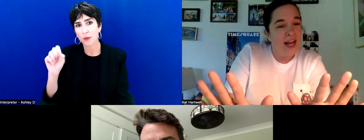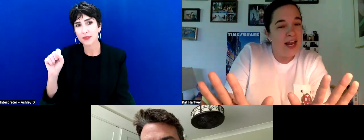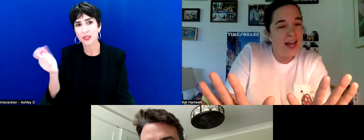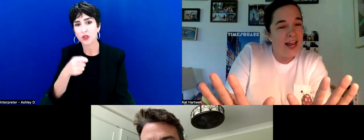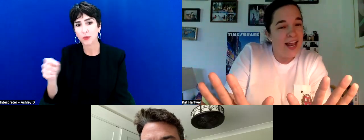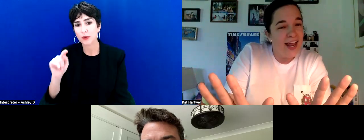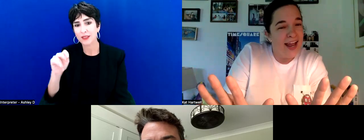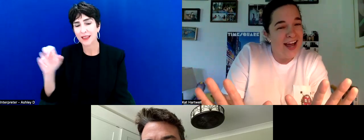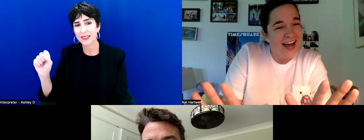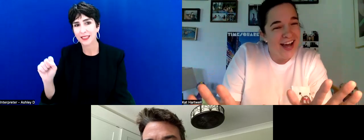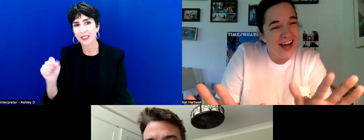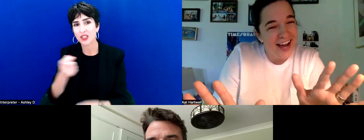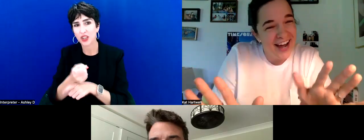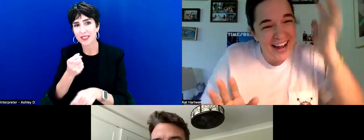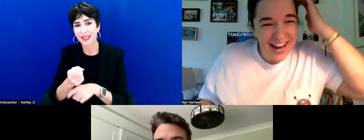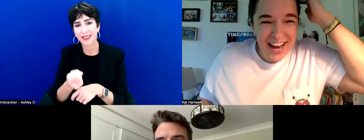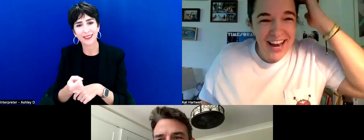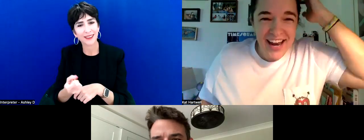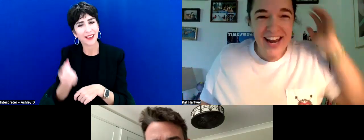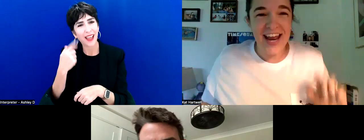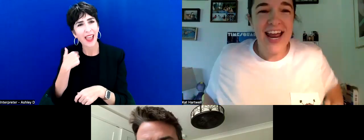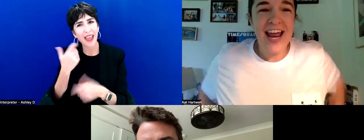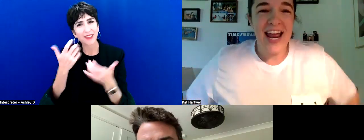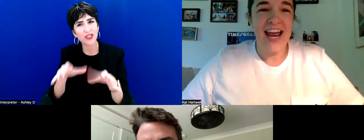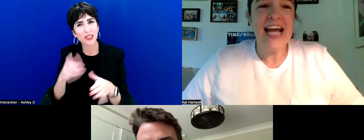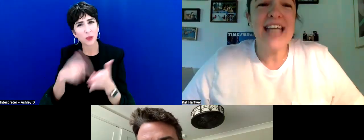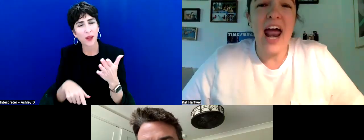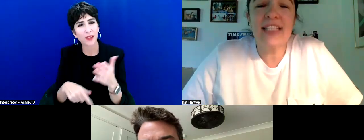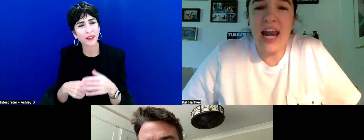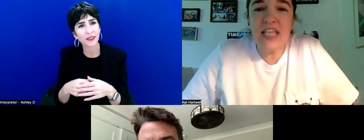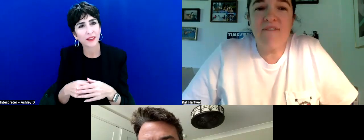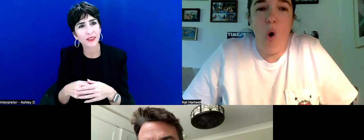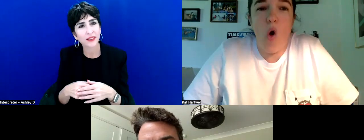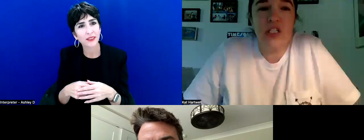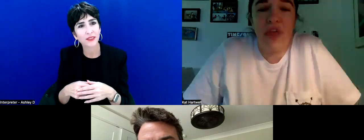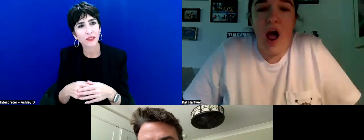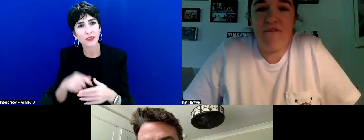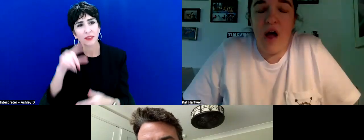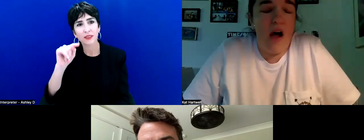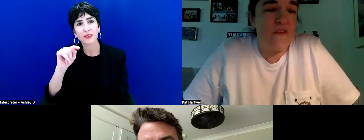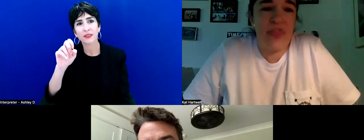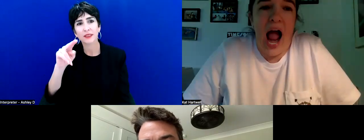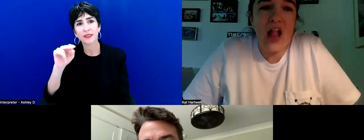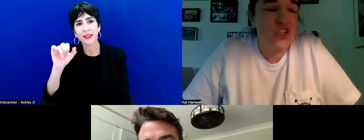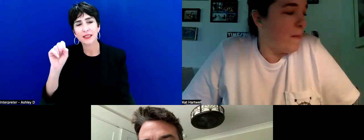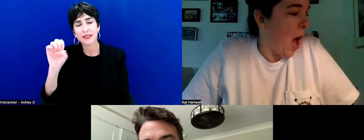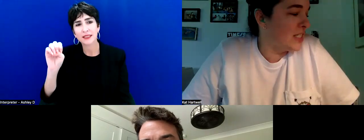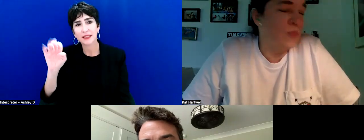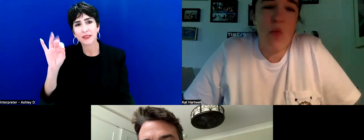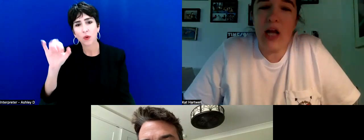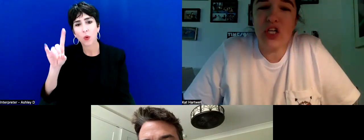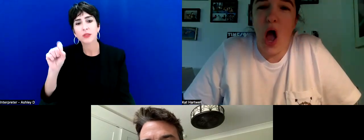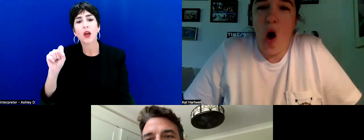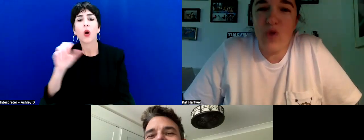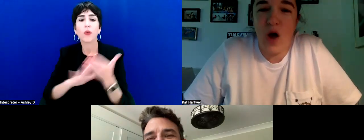kidding. Have I ever had a chance to what? Tennessee Board, the college football